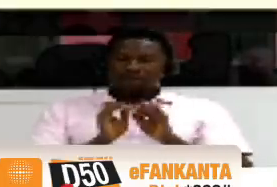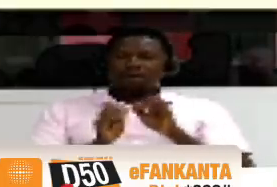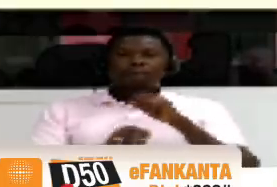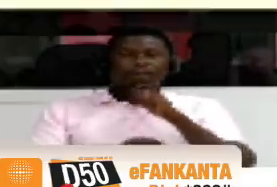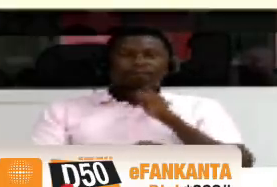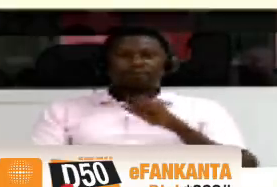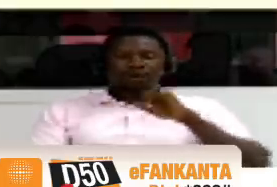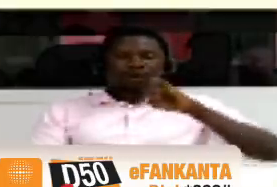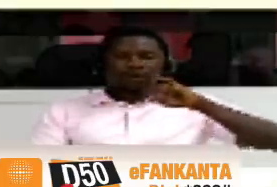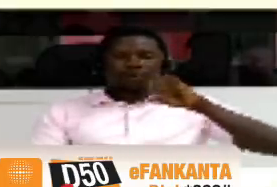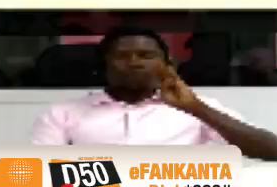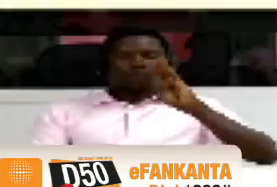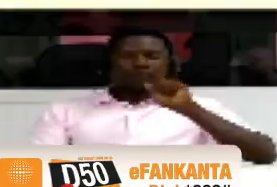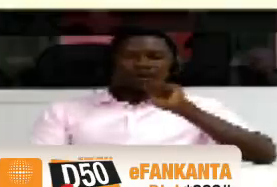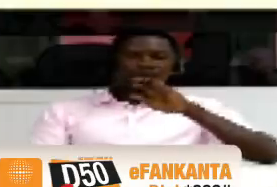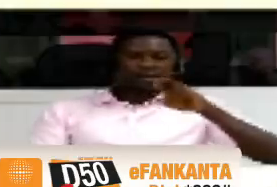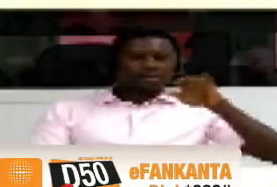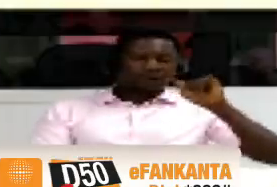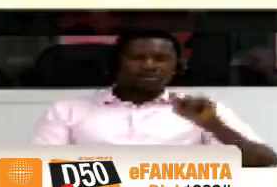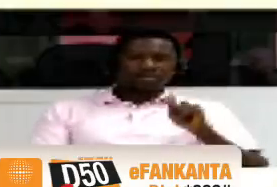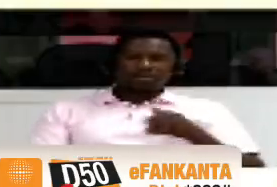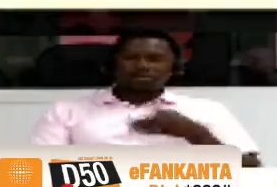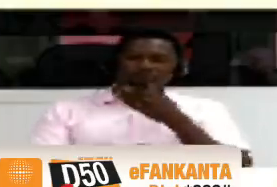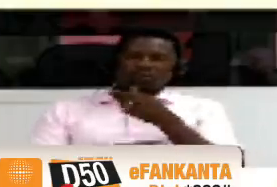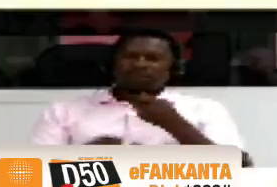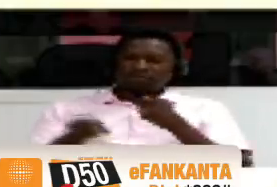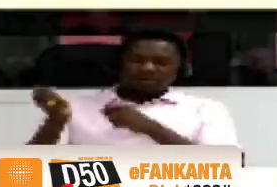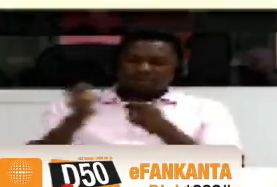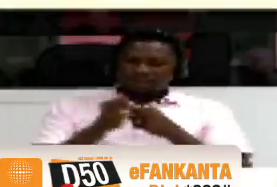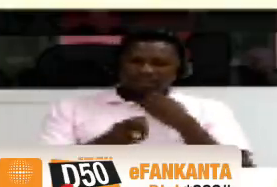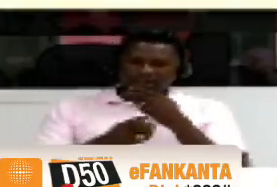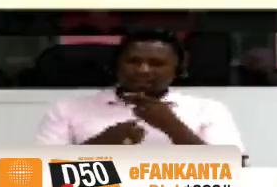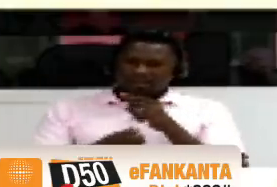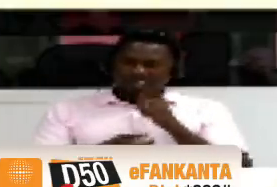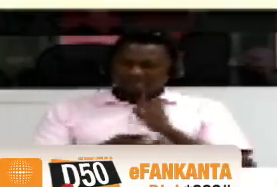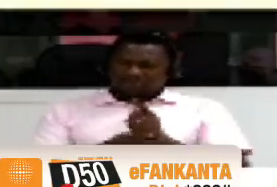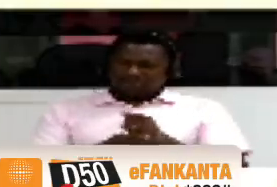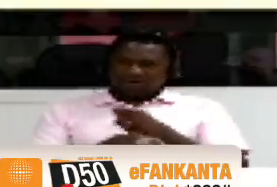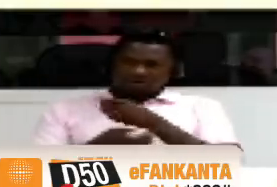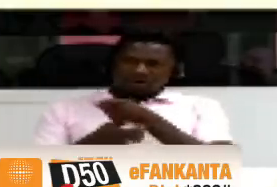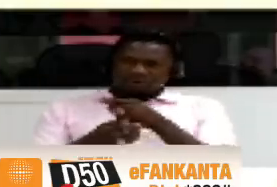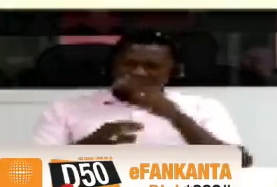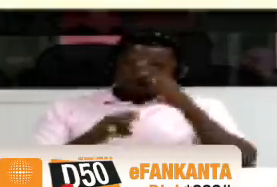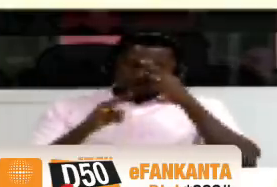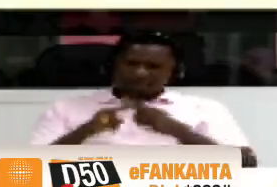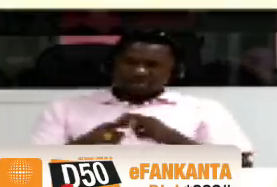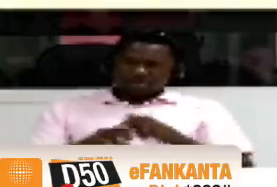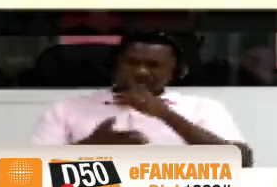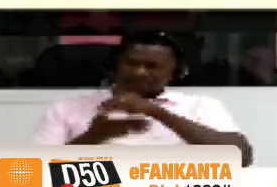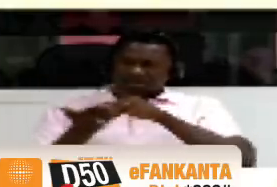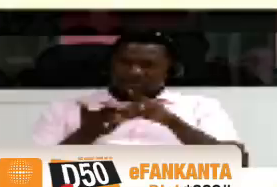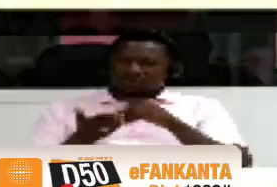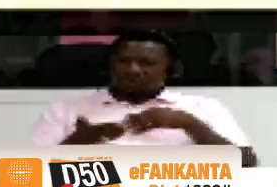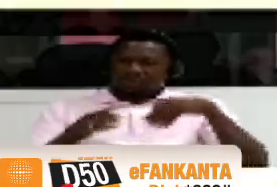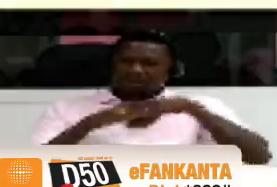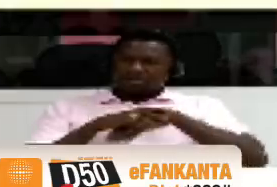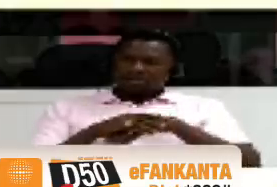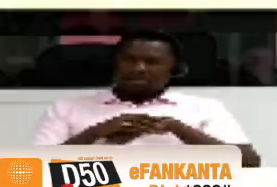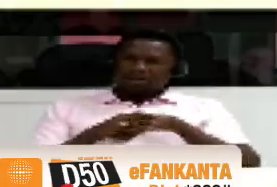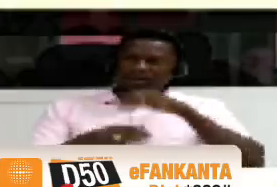Barry, the late Mr. Barry, to the fire service, would you say that conforms to those disciplinary policies within the school